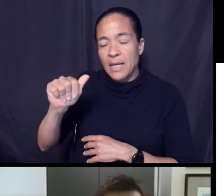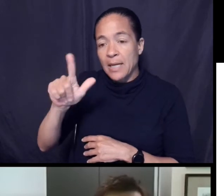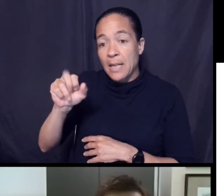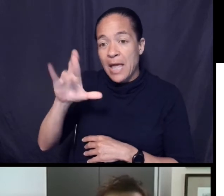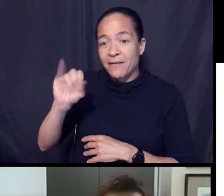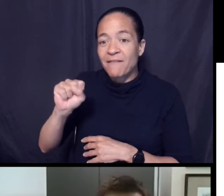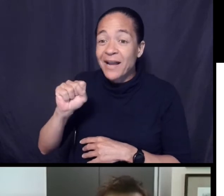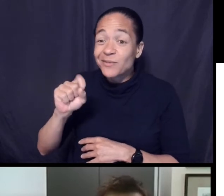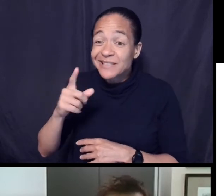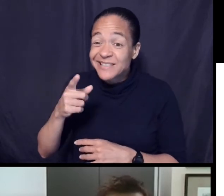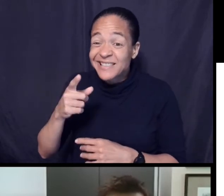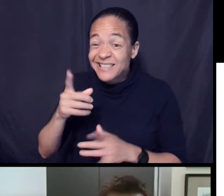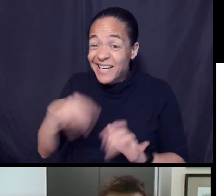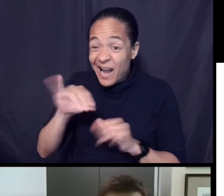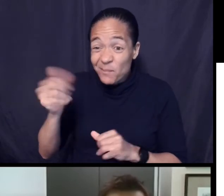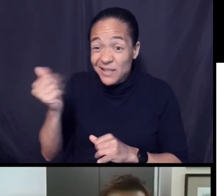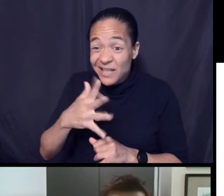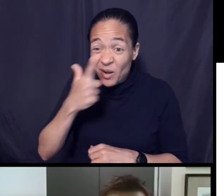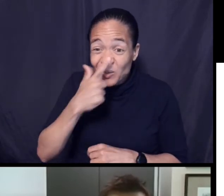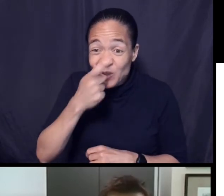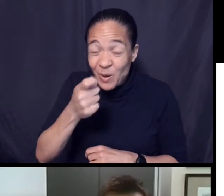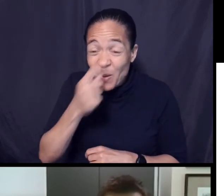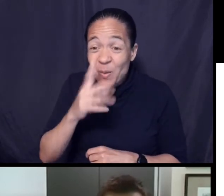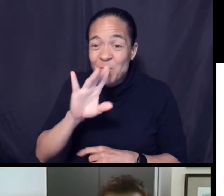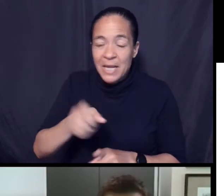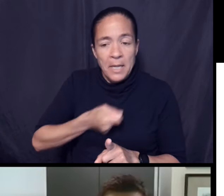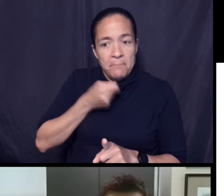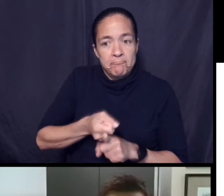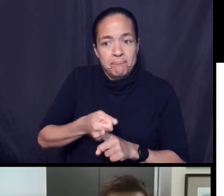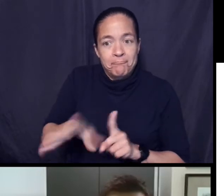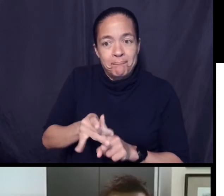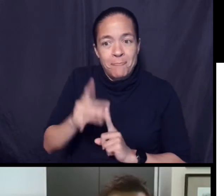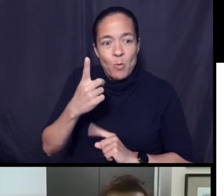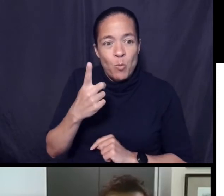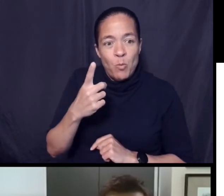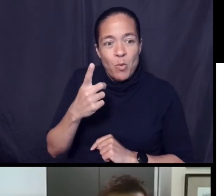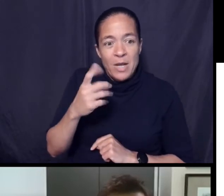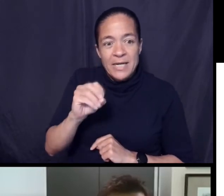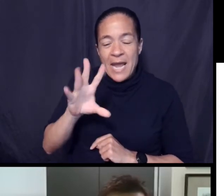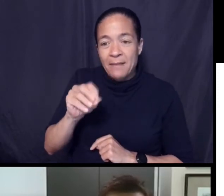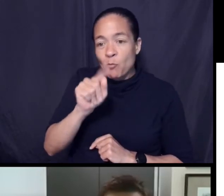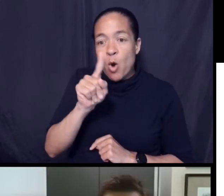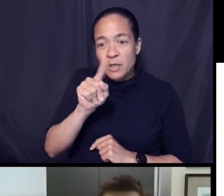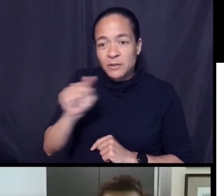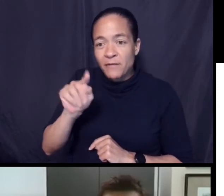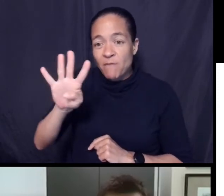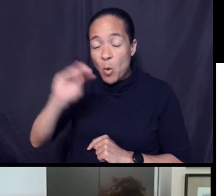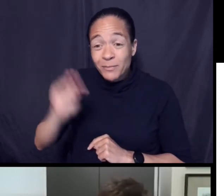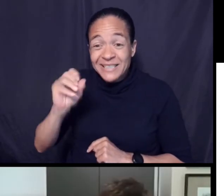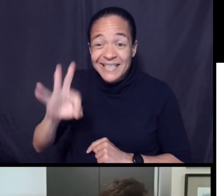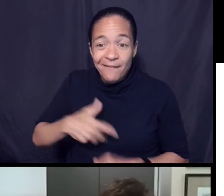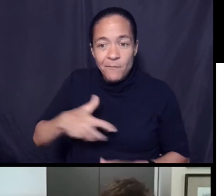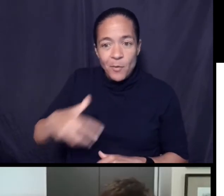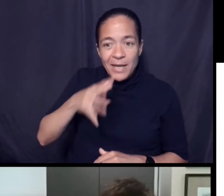very often. And this can affect 1 to 4% of pregnant mothers who can then transmit the virus to their baby.